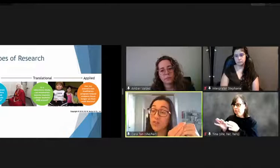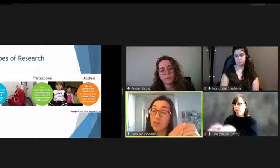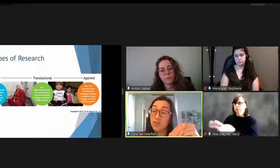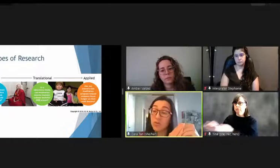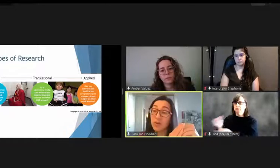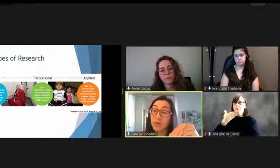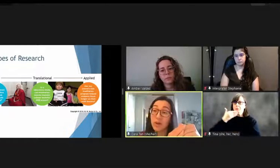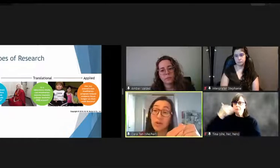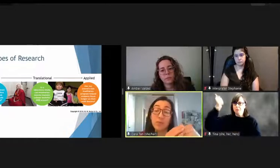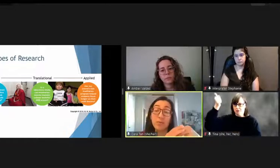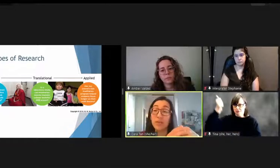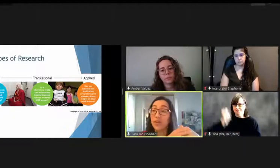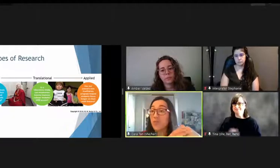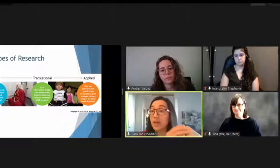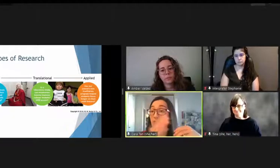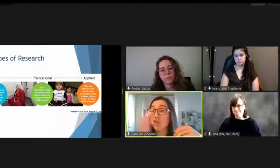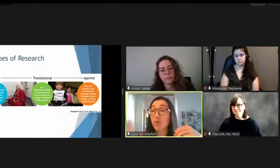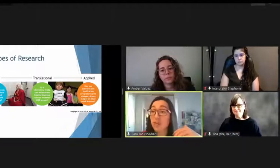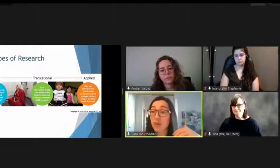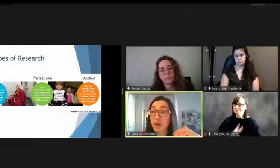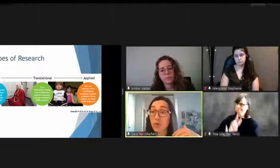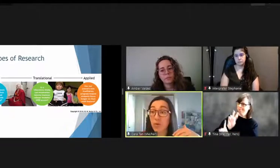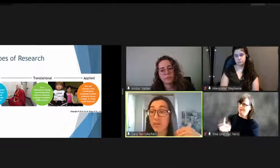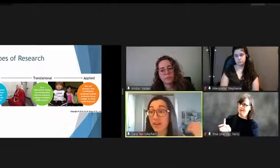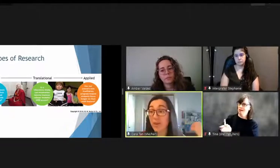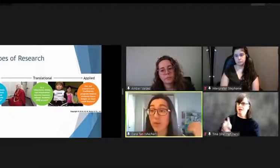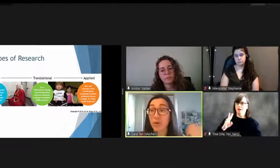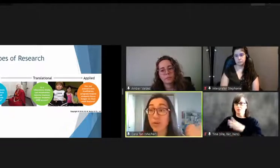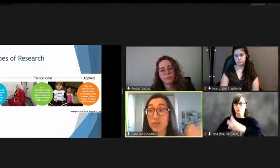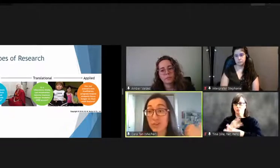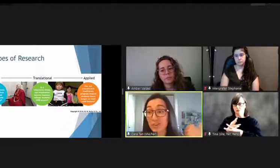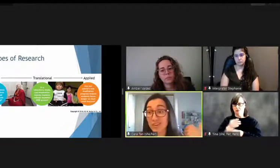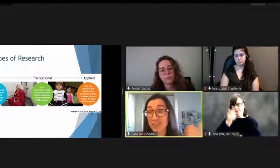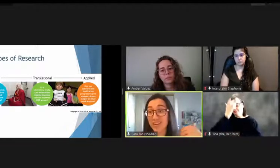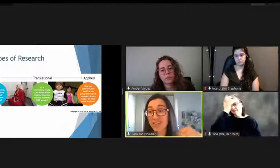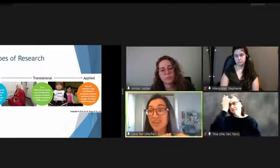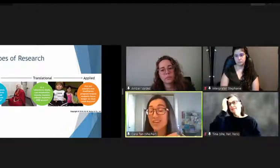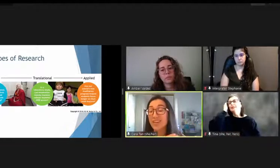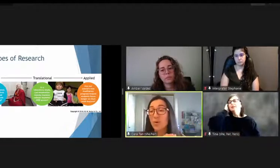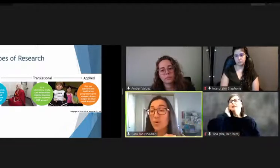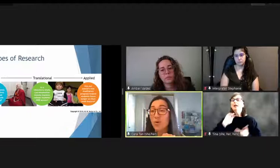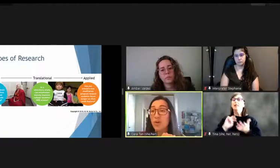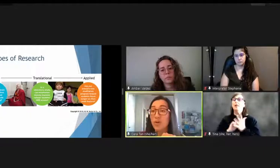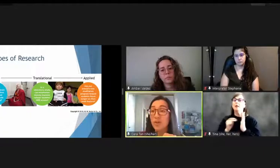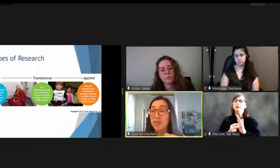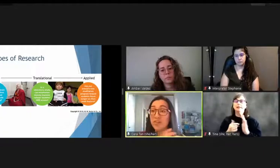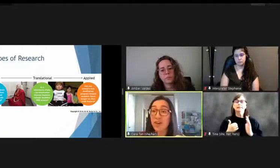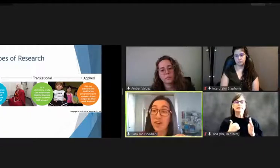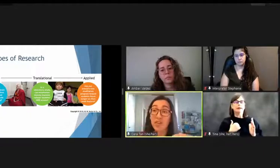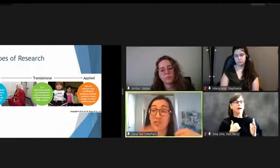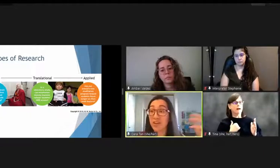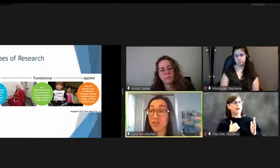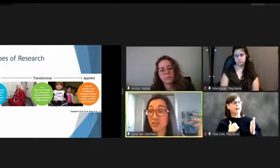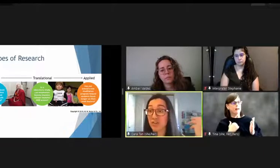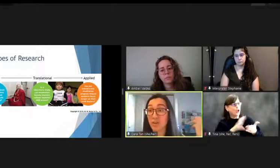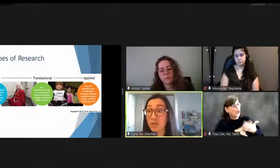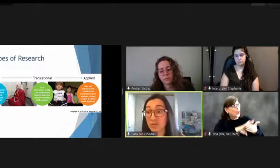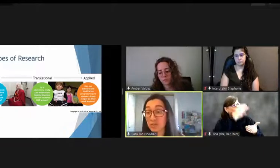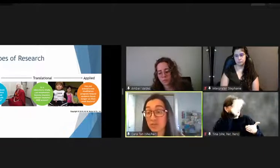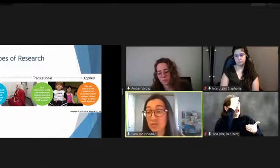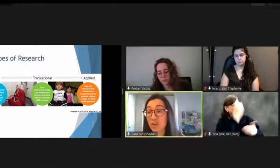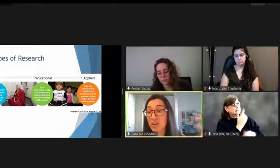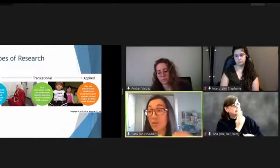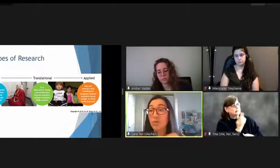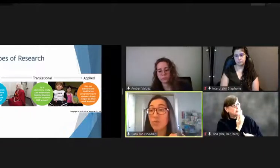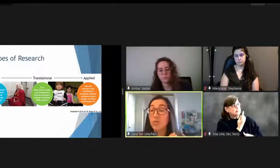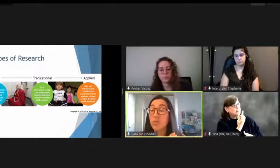research to maybe like make a choice about what textbook we should use in a class, or what style of lecture should be